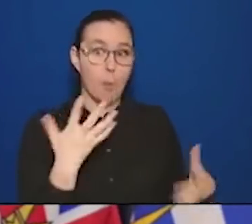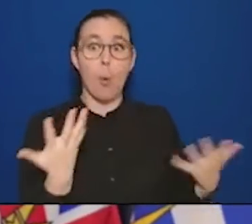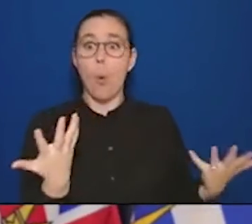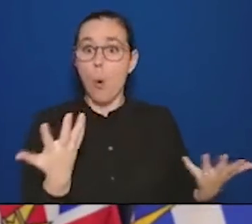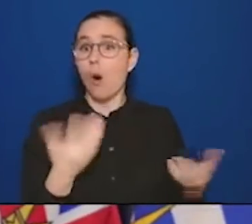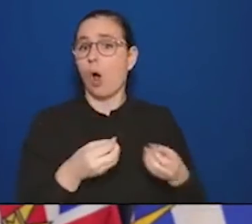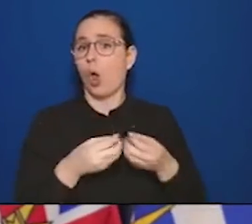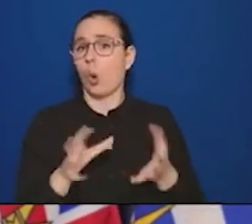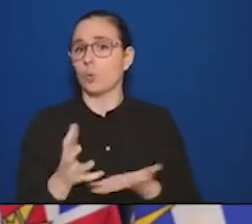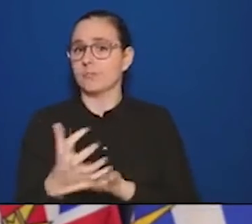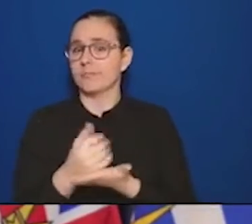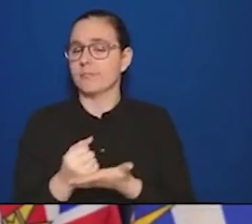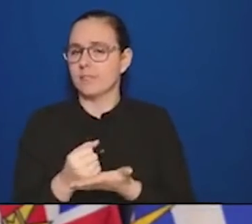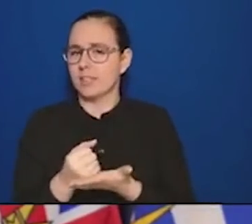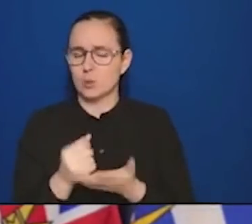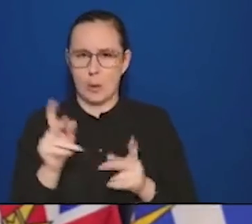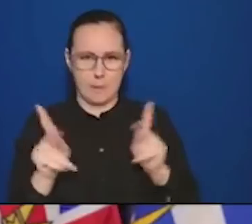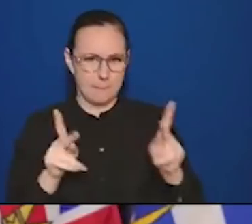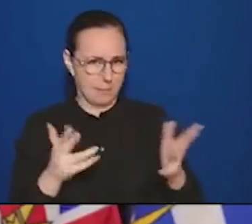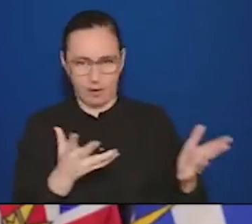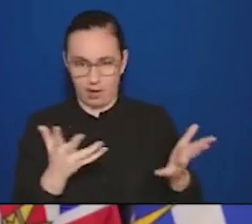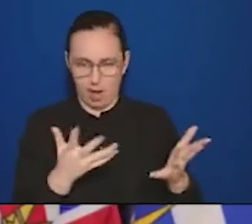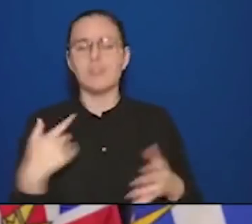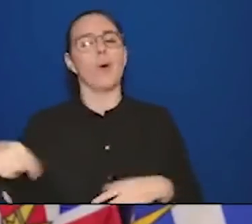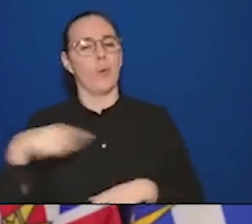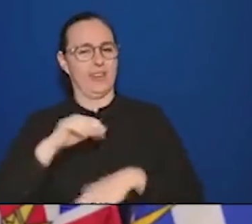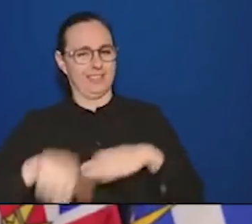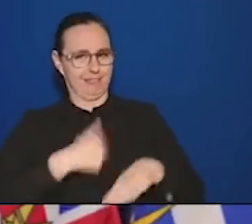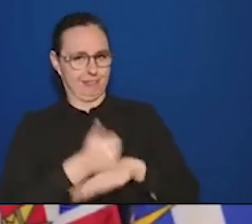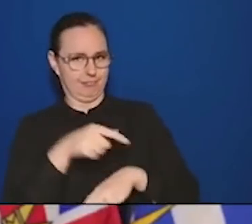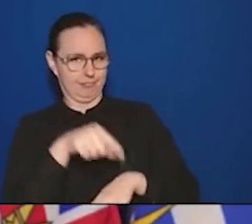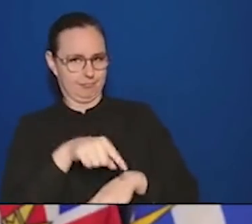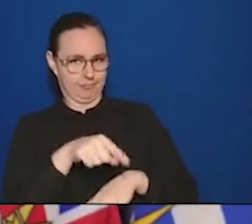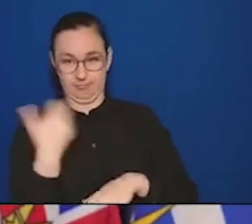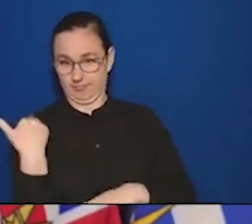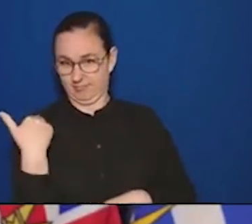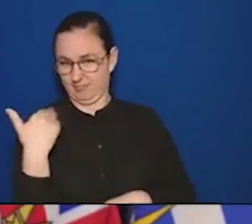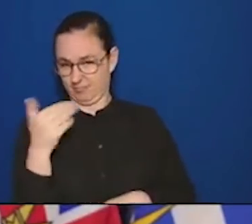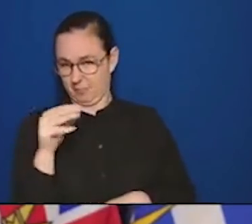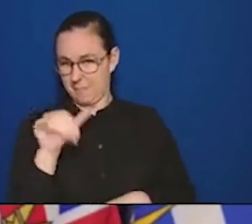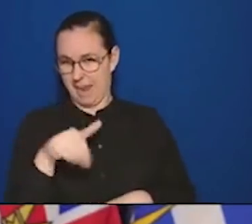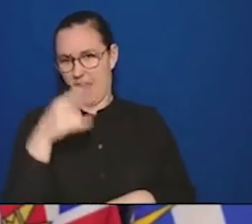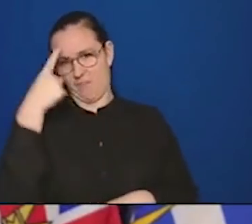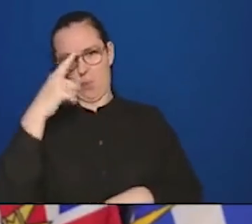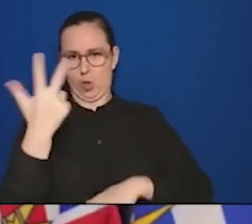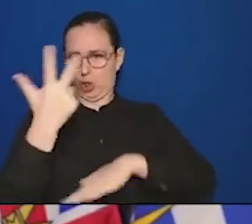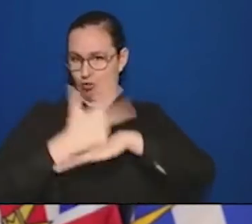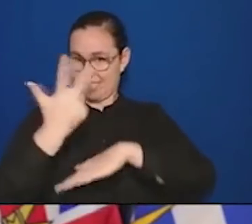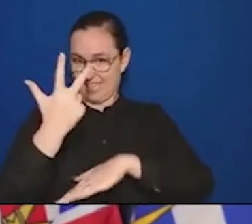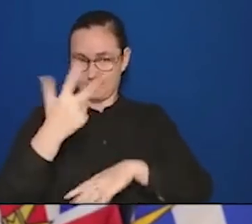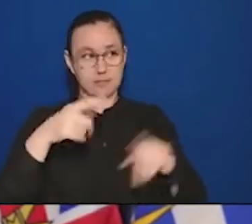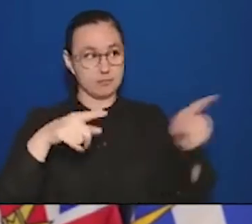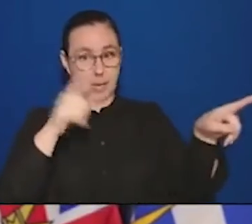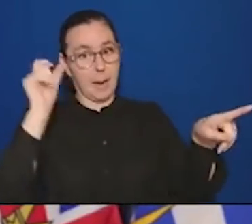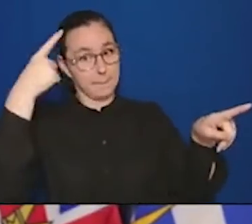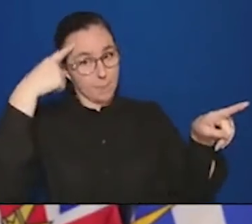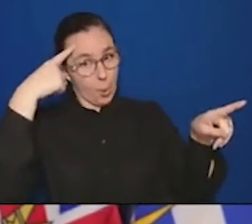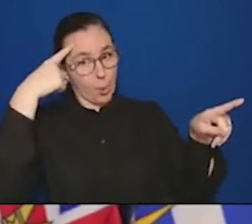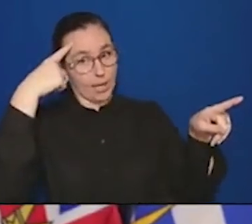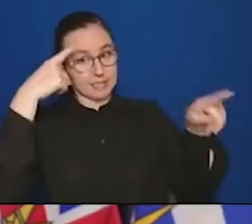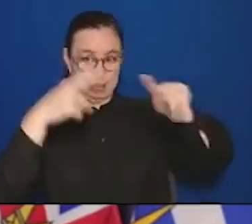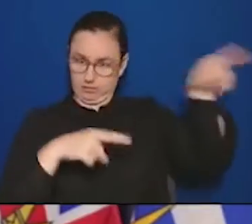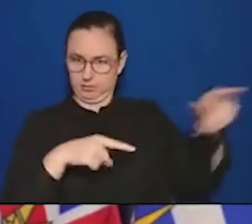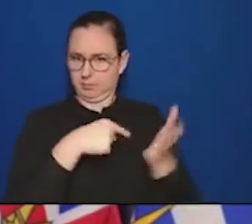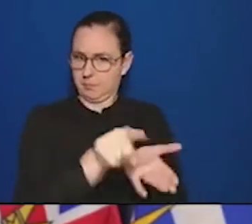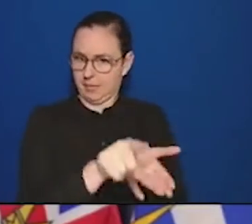stay home and lose pay. So we brought in 3 days, employer paid, and also to be reimbursed by the